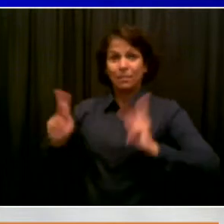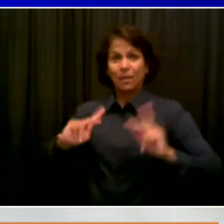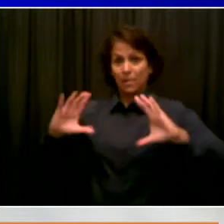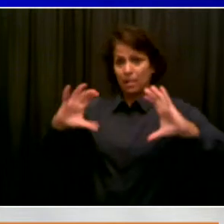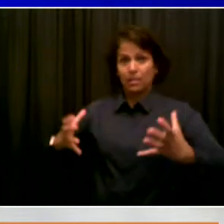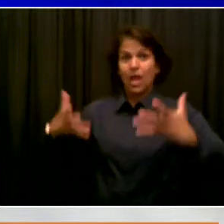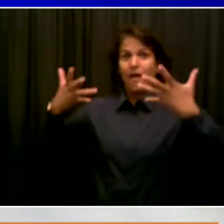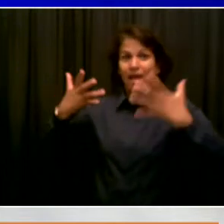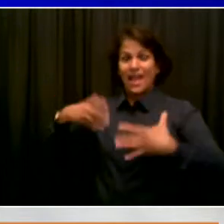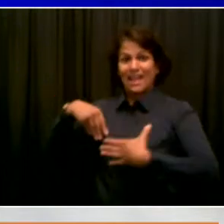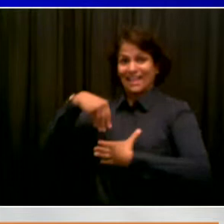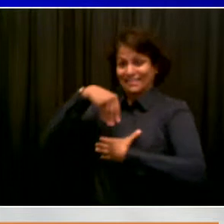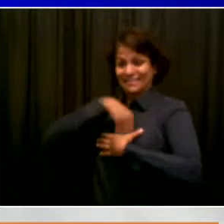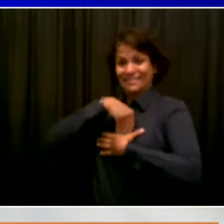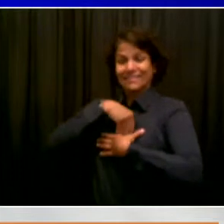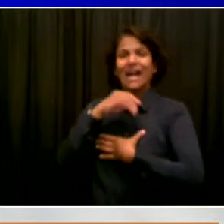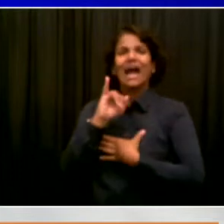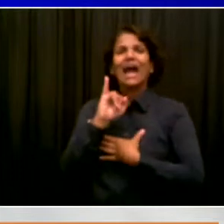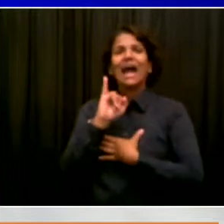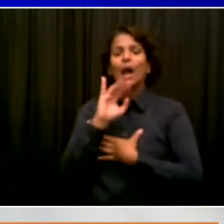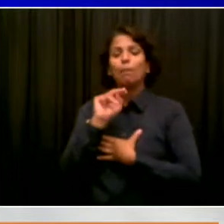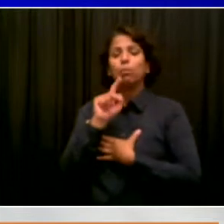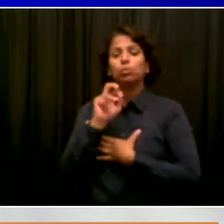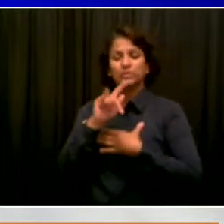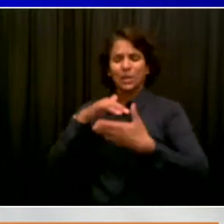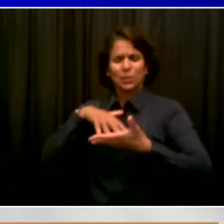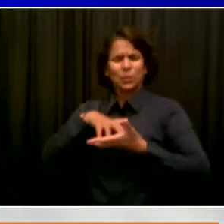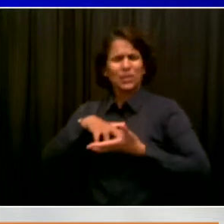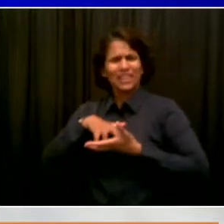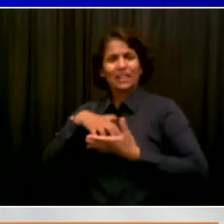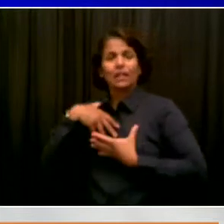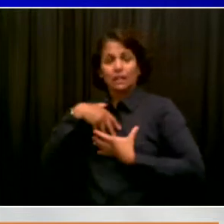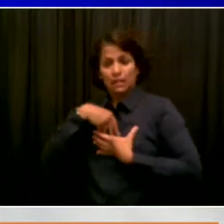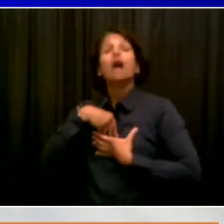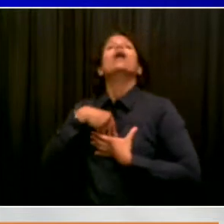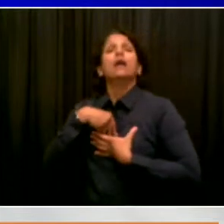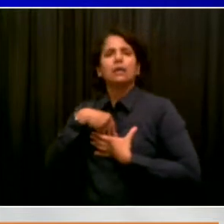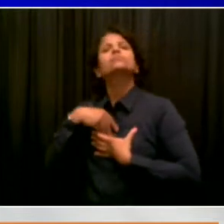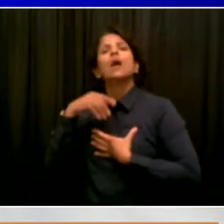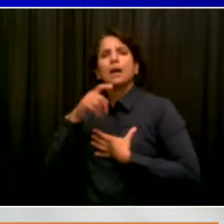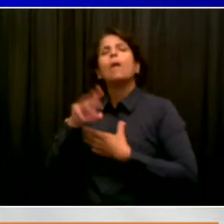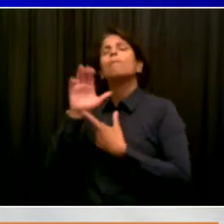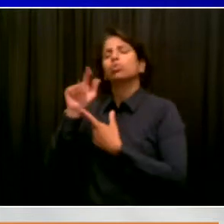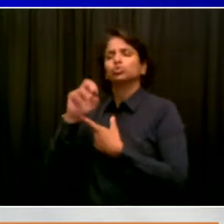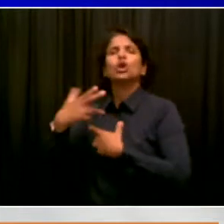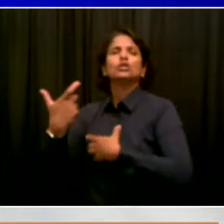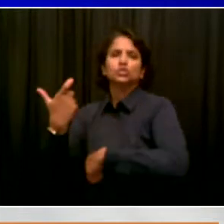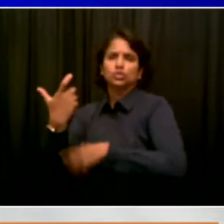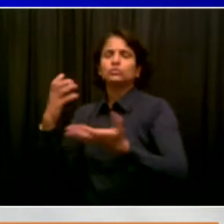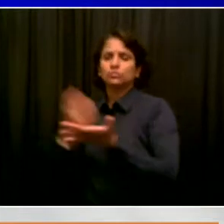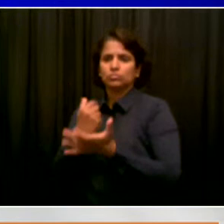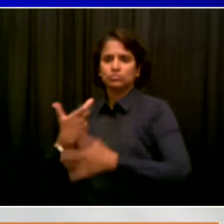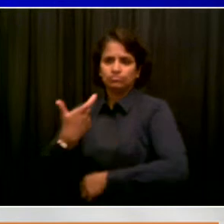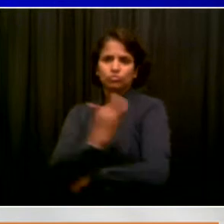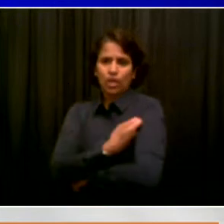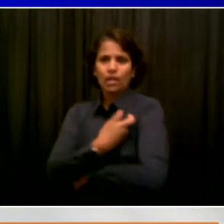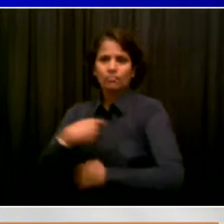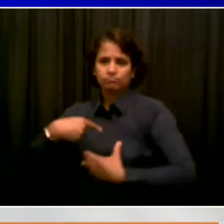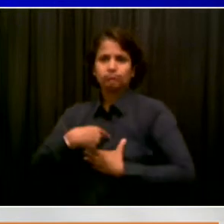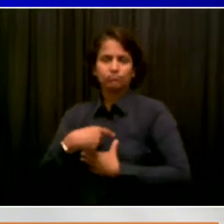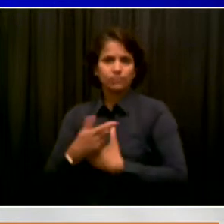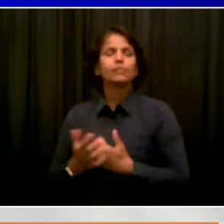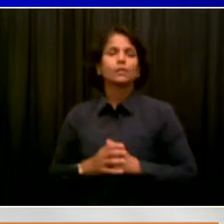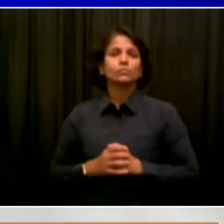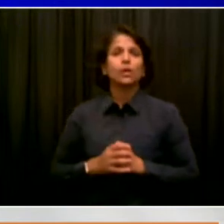clear about the fact that the federal government is considering authorizing boosters on a larger scale, and we need to be